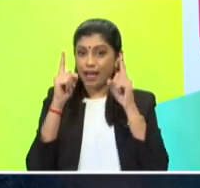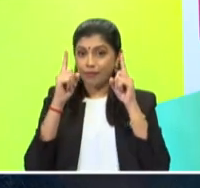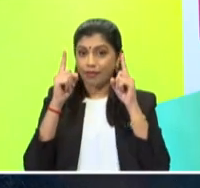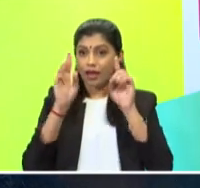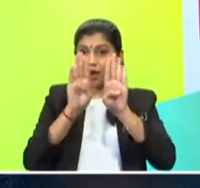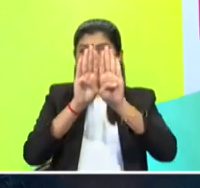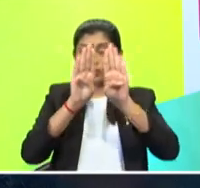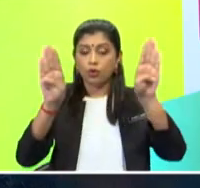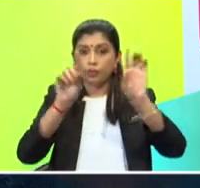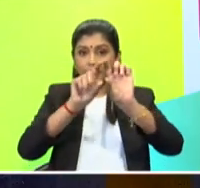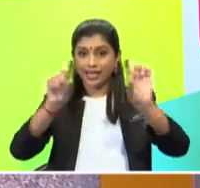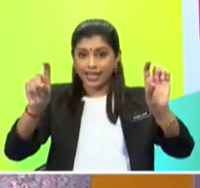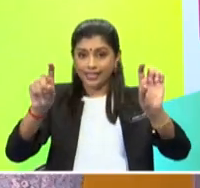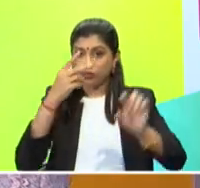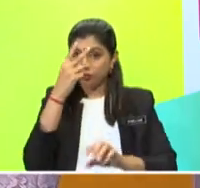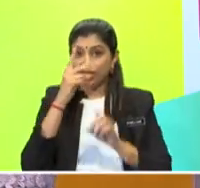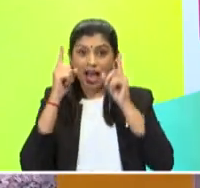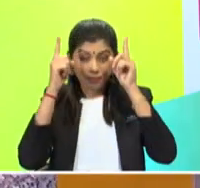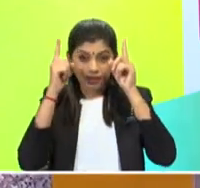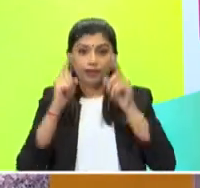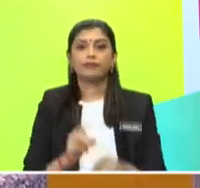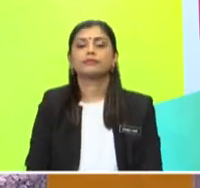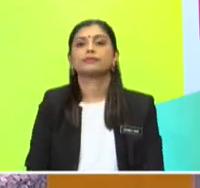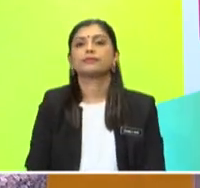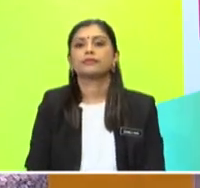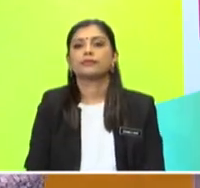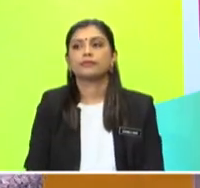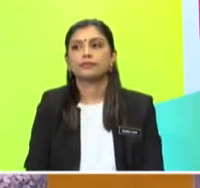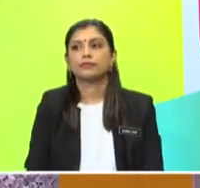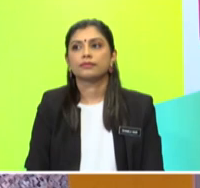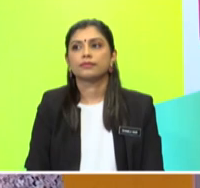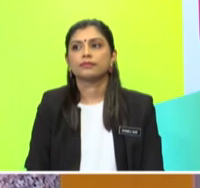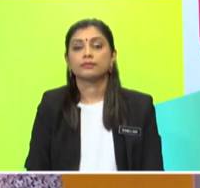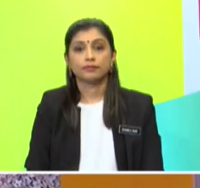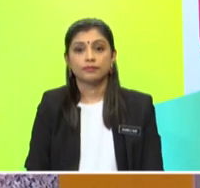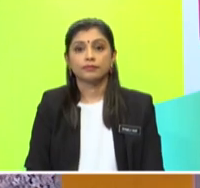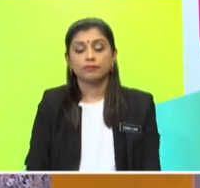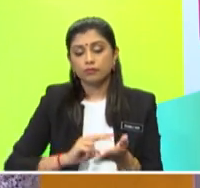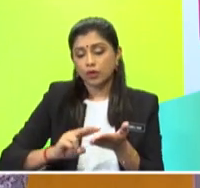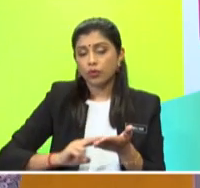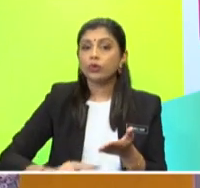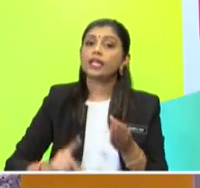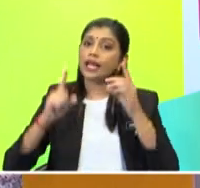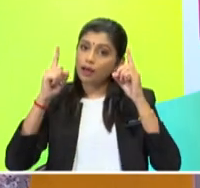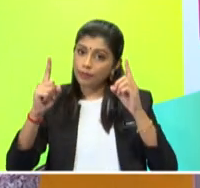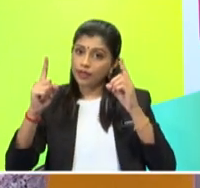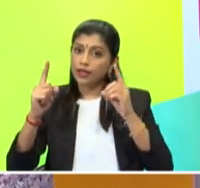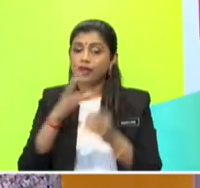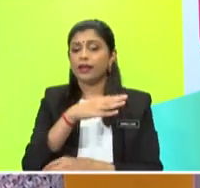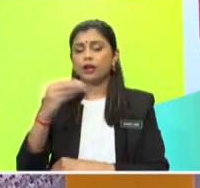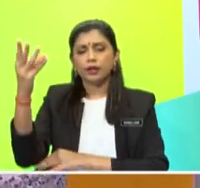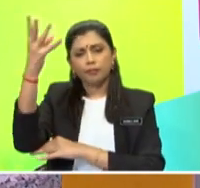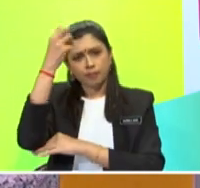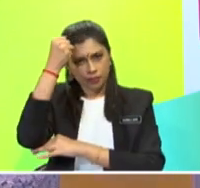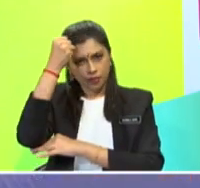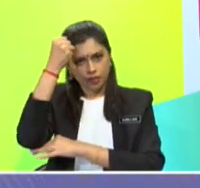and informal. Yeah? Okay. So these are some of the examples. It is always good to hear from you. How are things going? How have you been? And you can just look